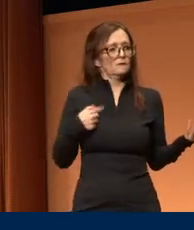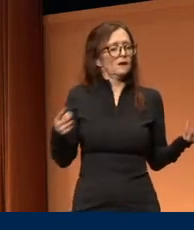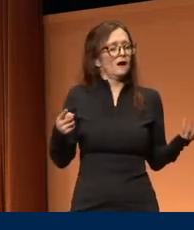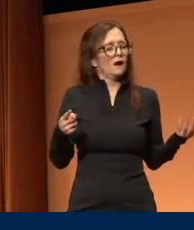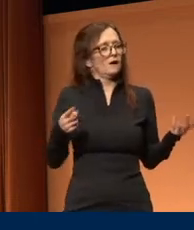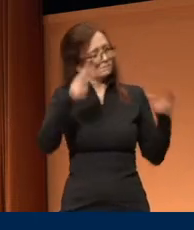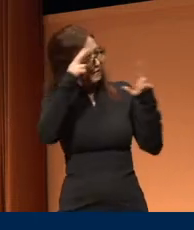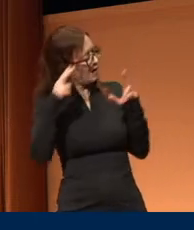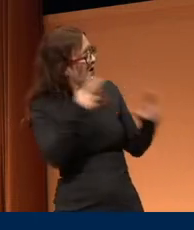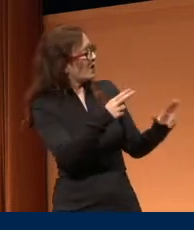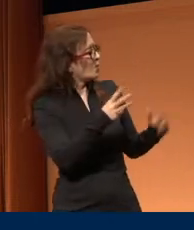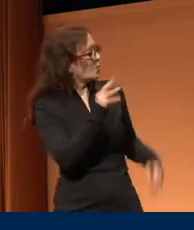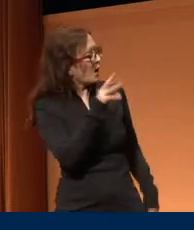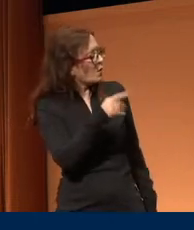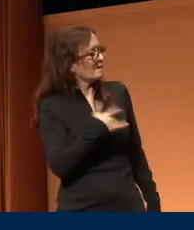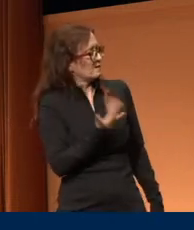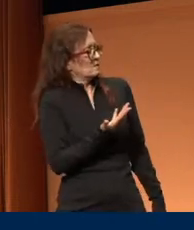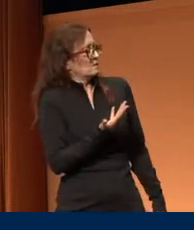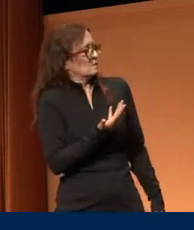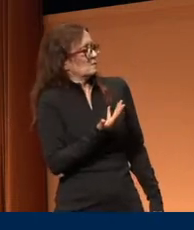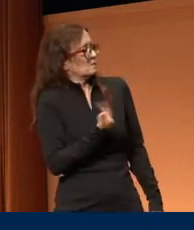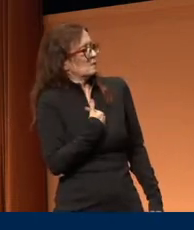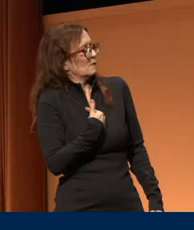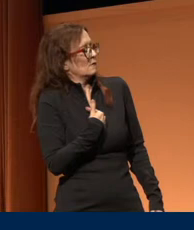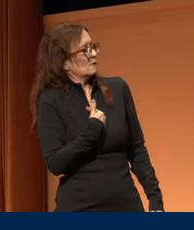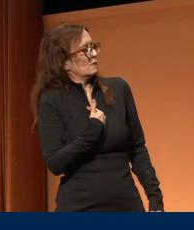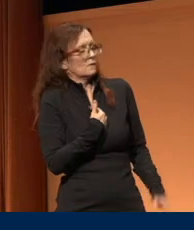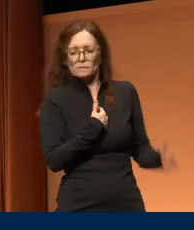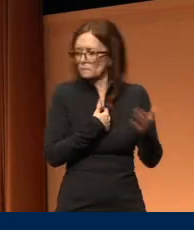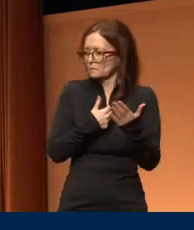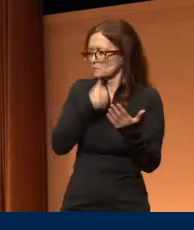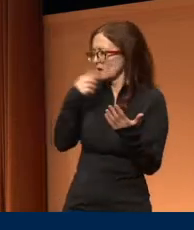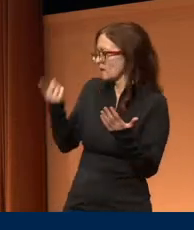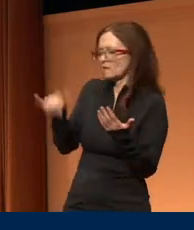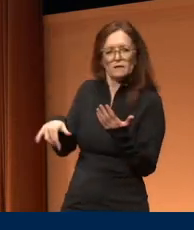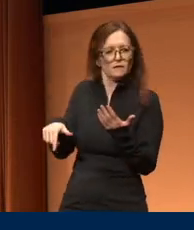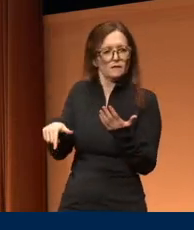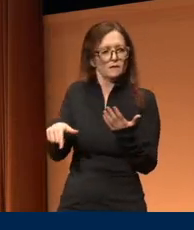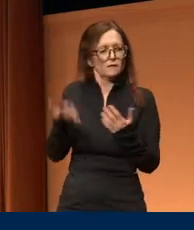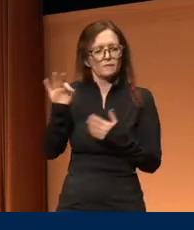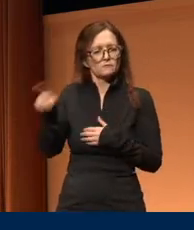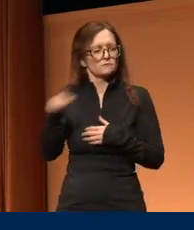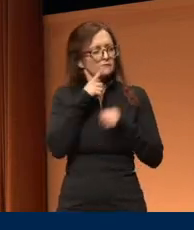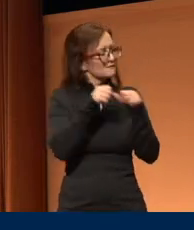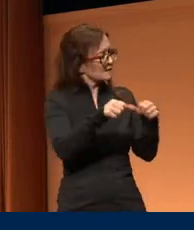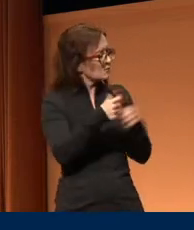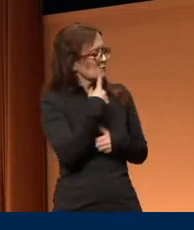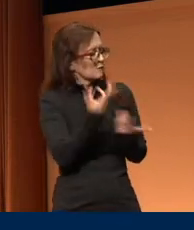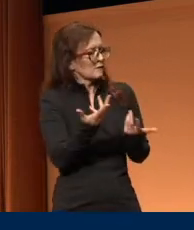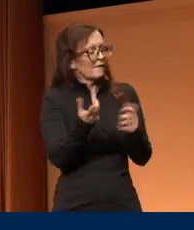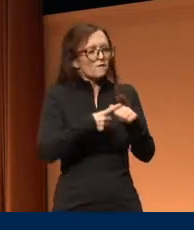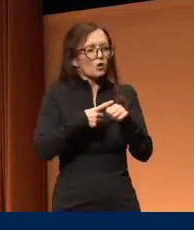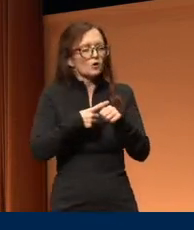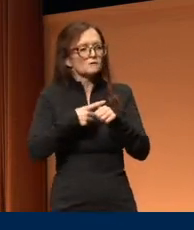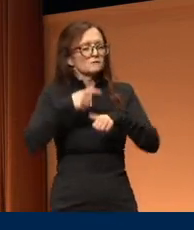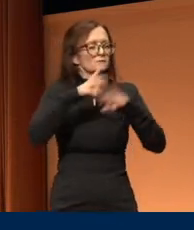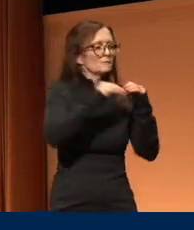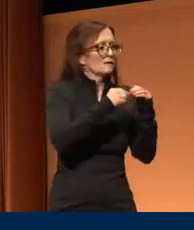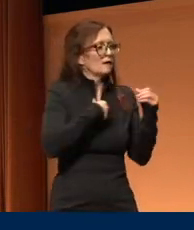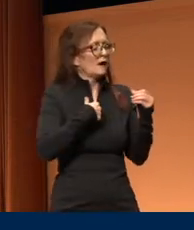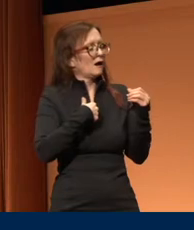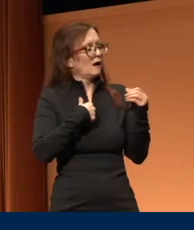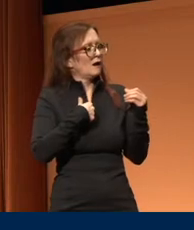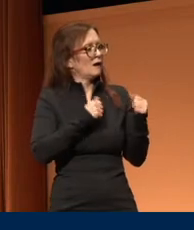admire Omar." Omar protested, No, don't say that." Francois continued, "From the first session I encountered